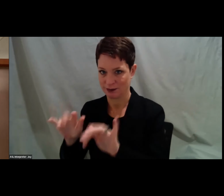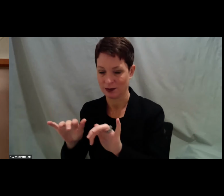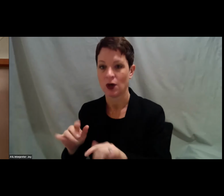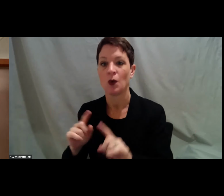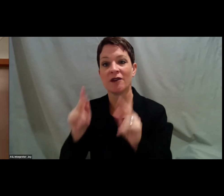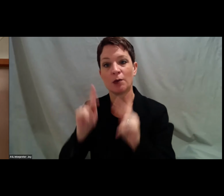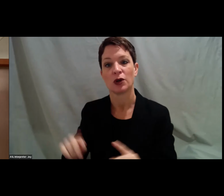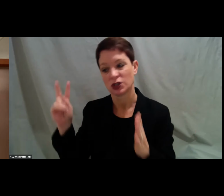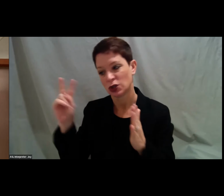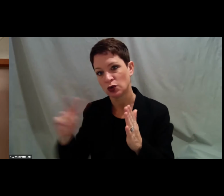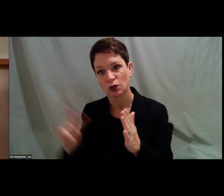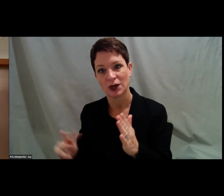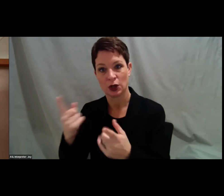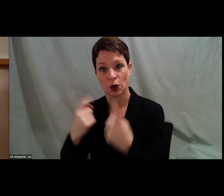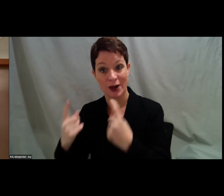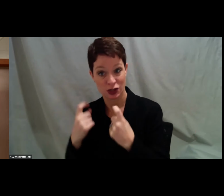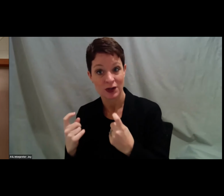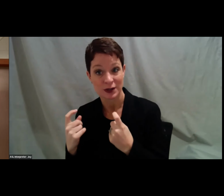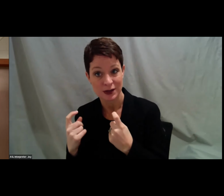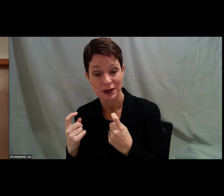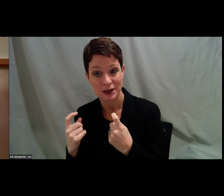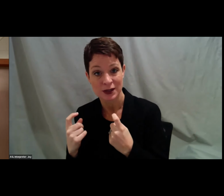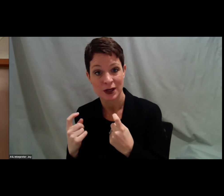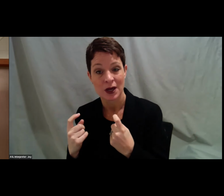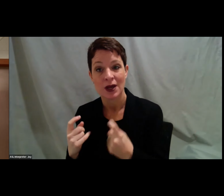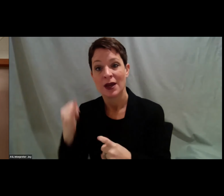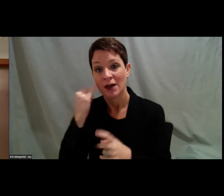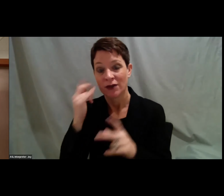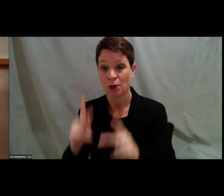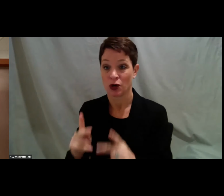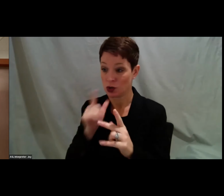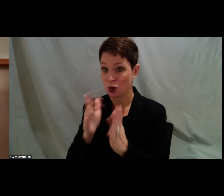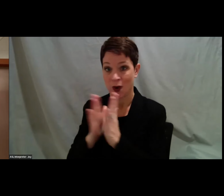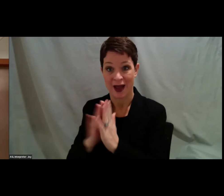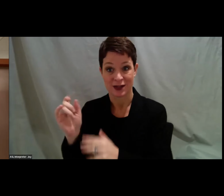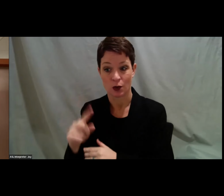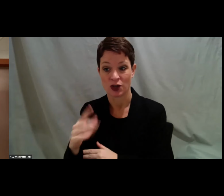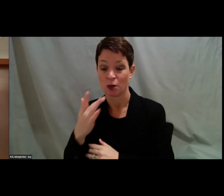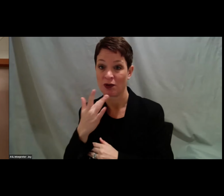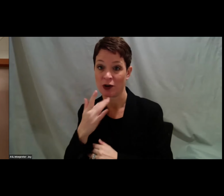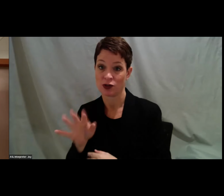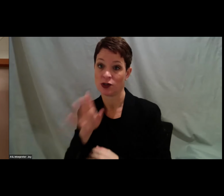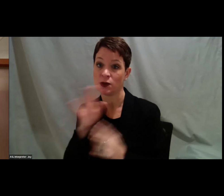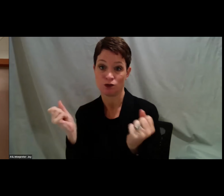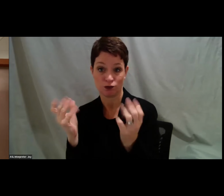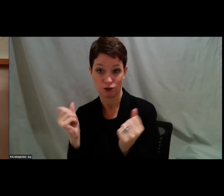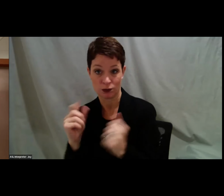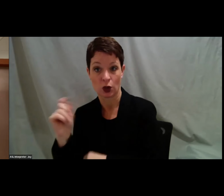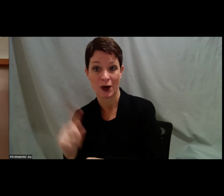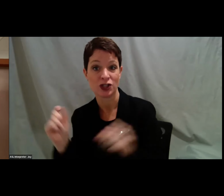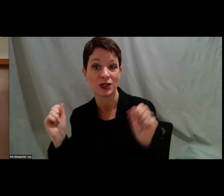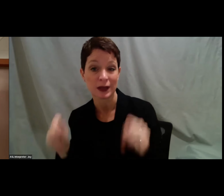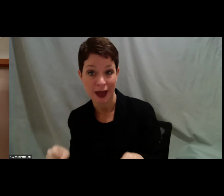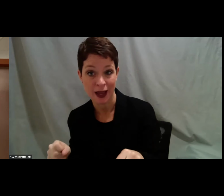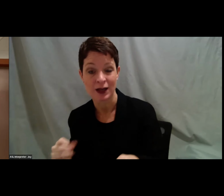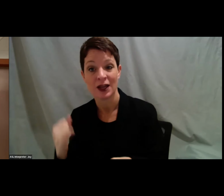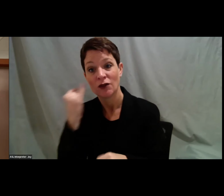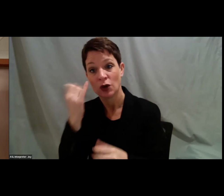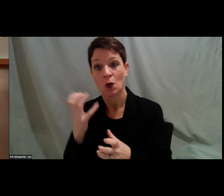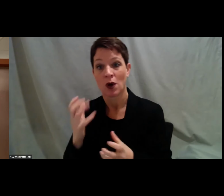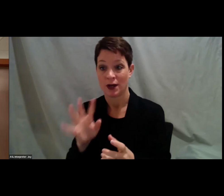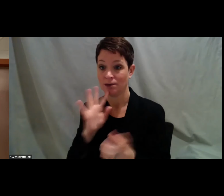moderator read questions unless the person asking the question prefers to ask orally. To ask your question orally, please indicate